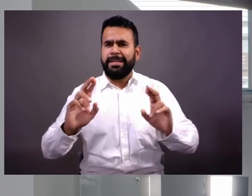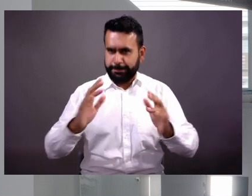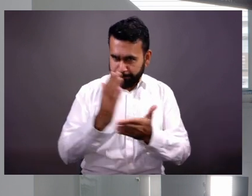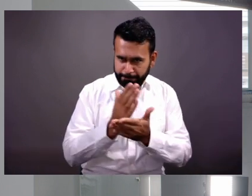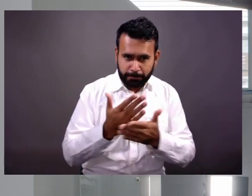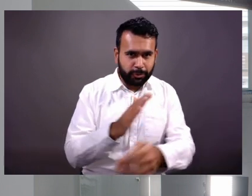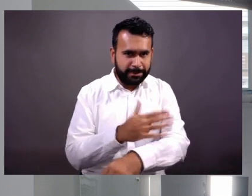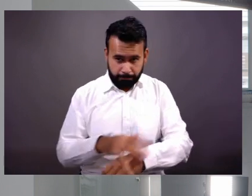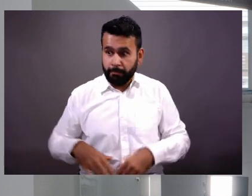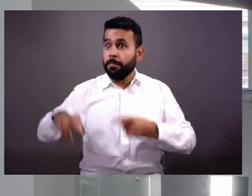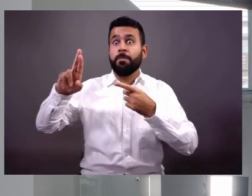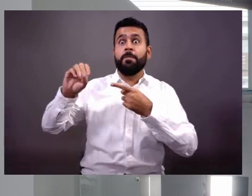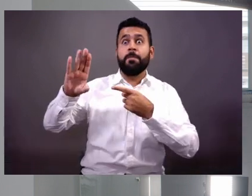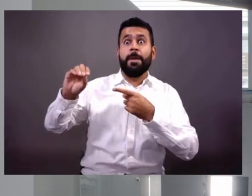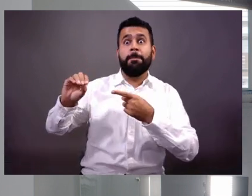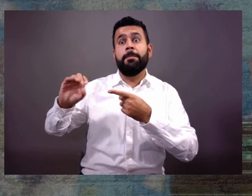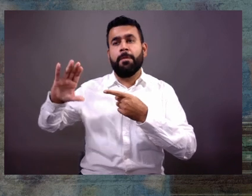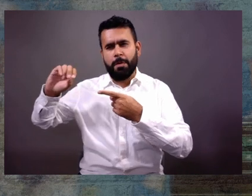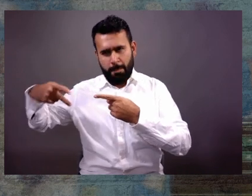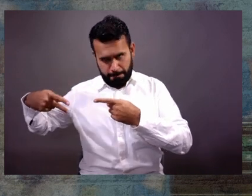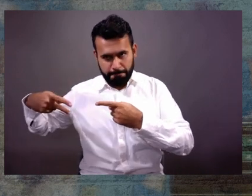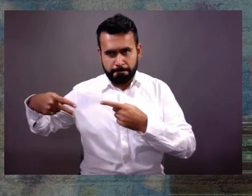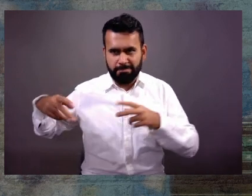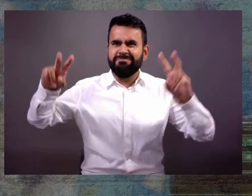All right, cut the music.